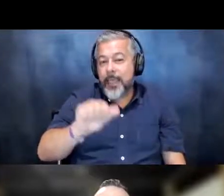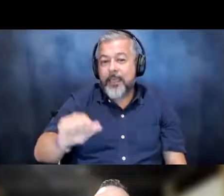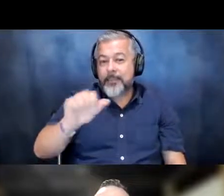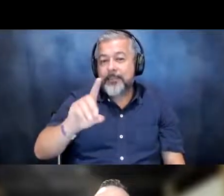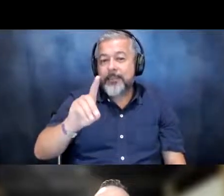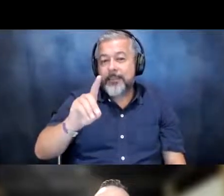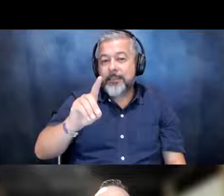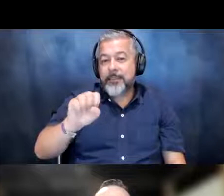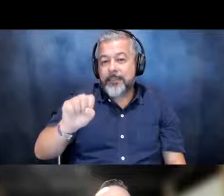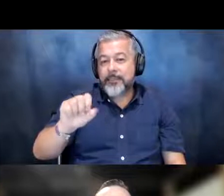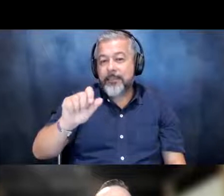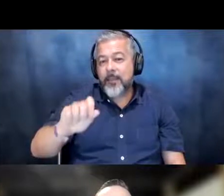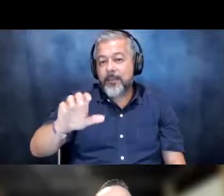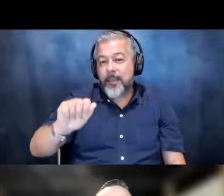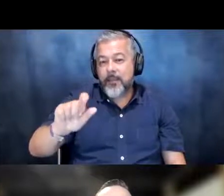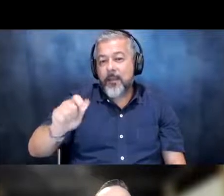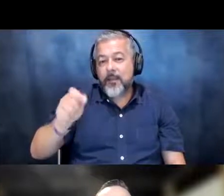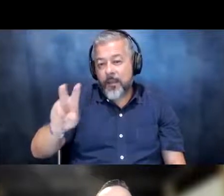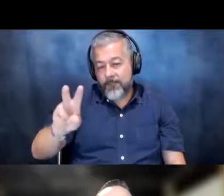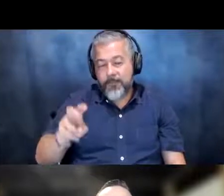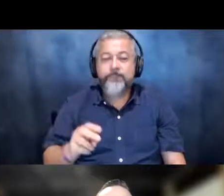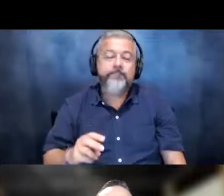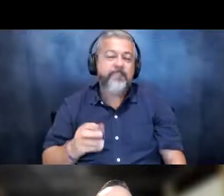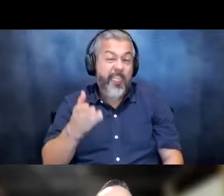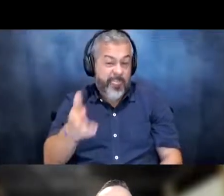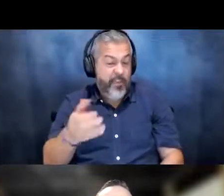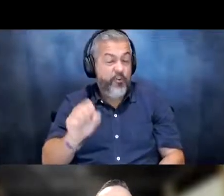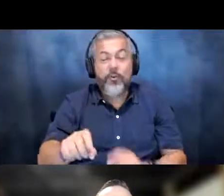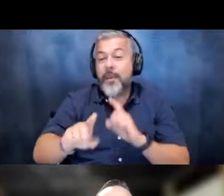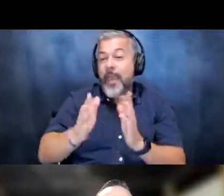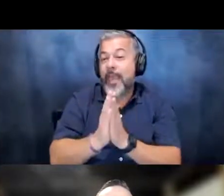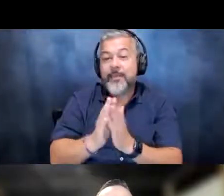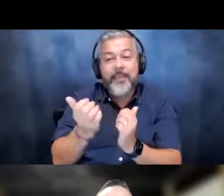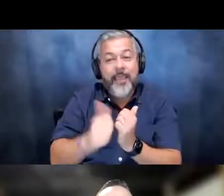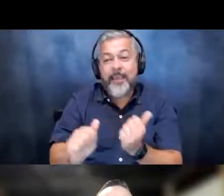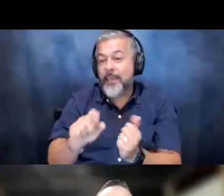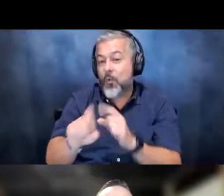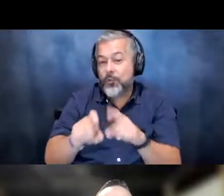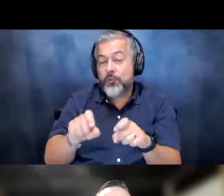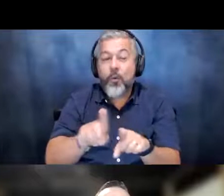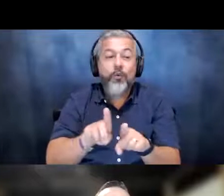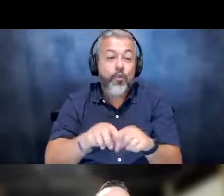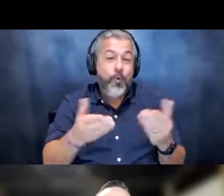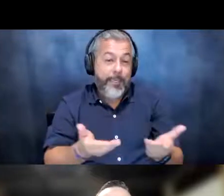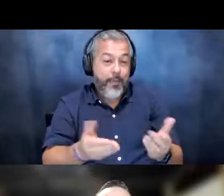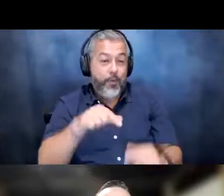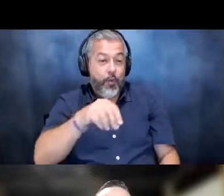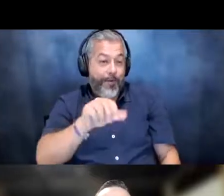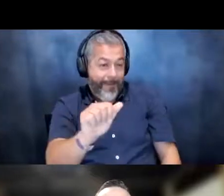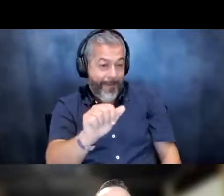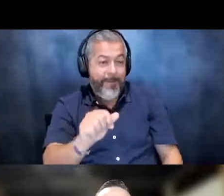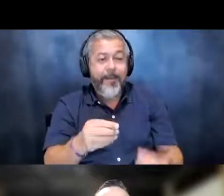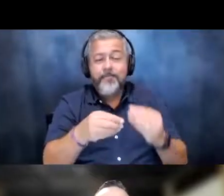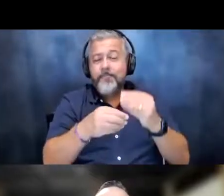And we will go ahead and take any questions there, but we will also get to this Q&A here. There's a lot of really wonderful